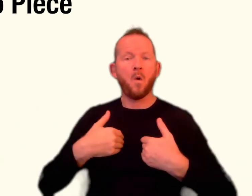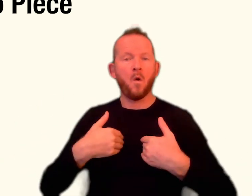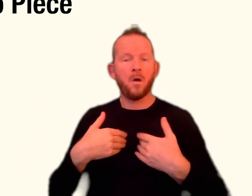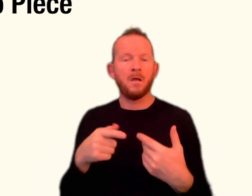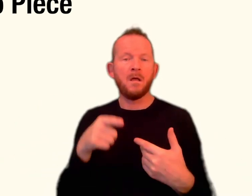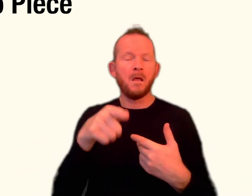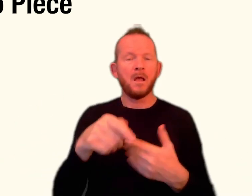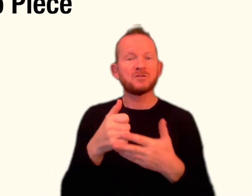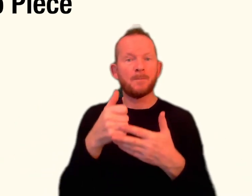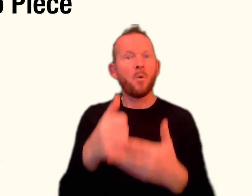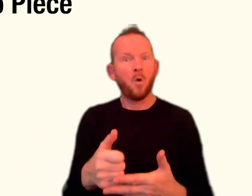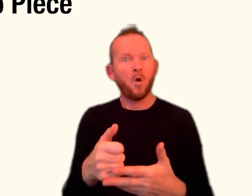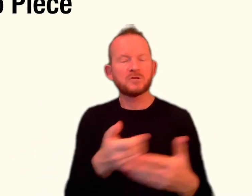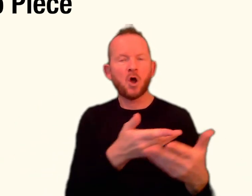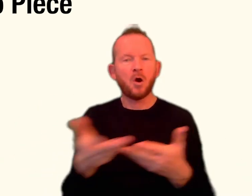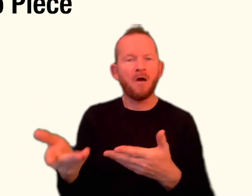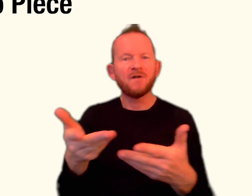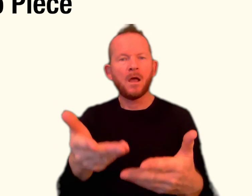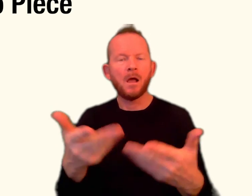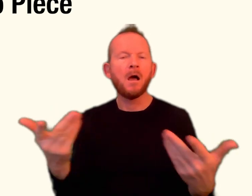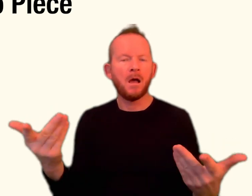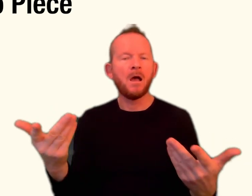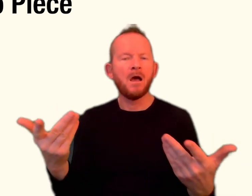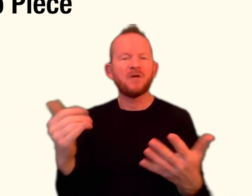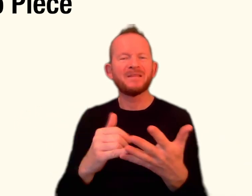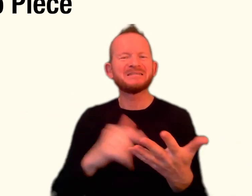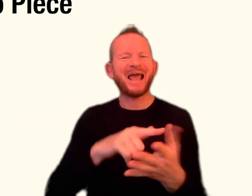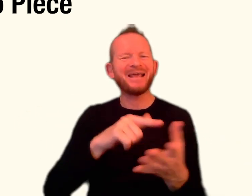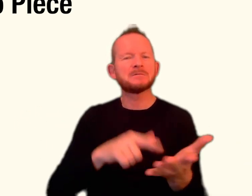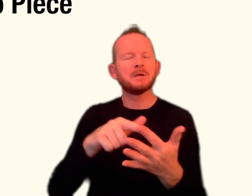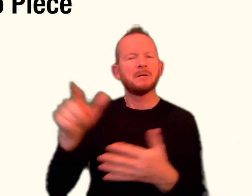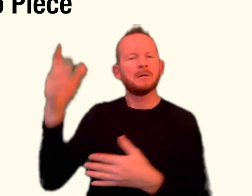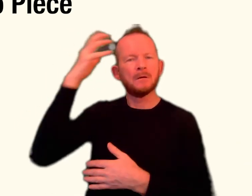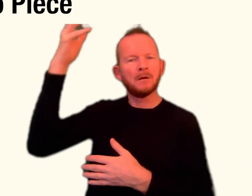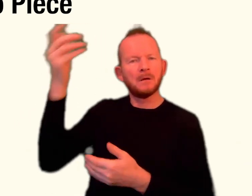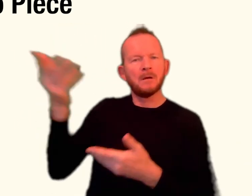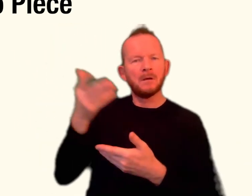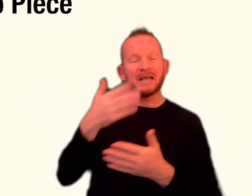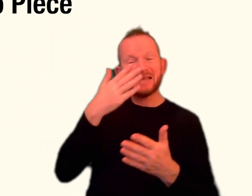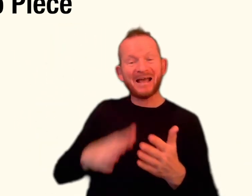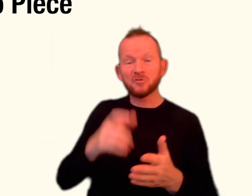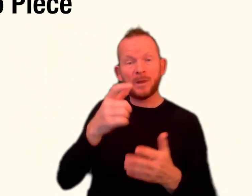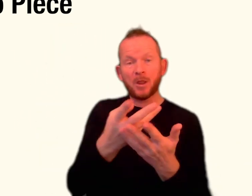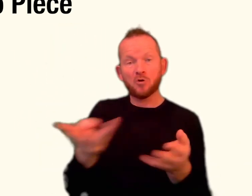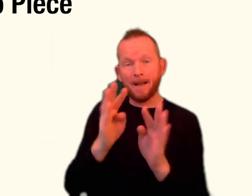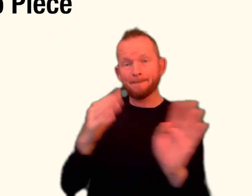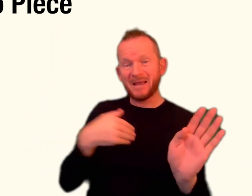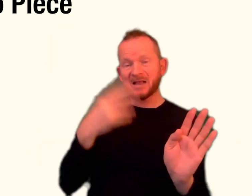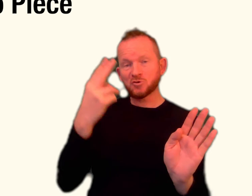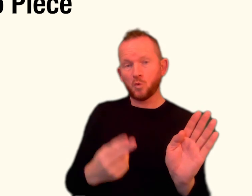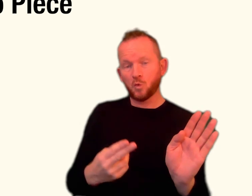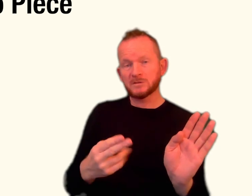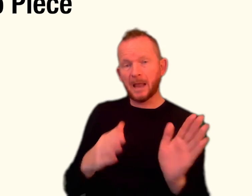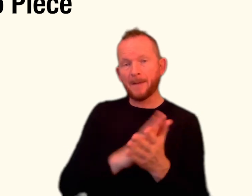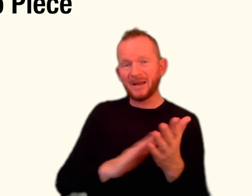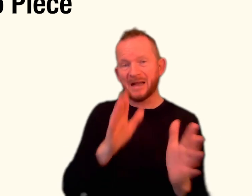the support that's on offer from the state, but it's been the attitudes of the people around me in schools, by which I